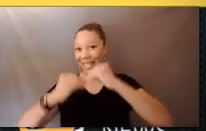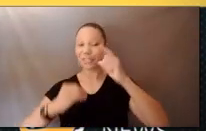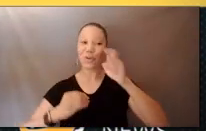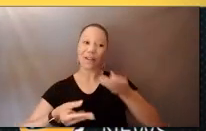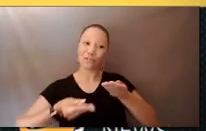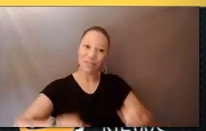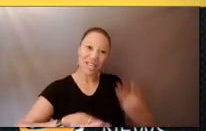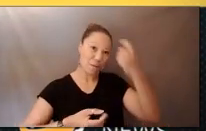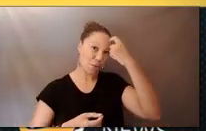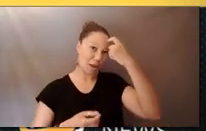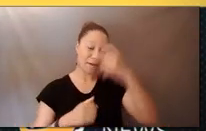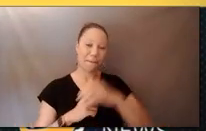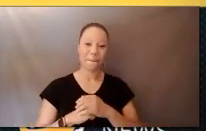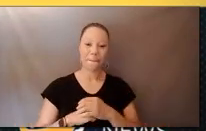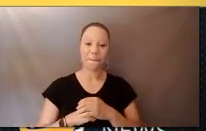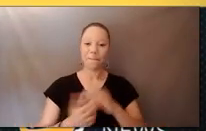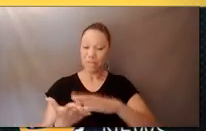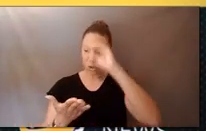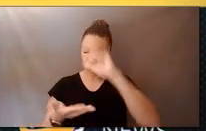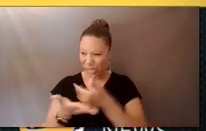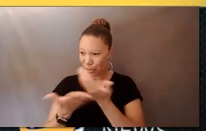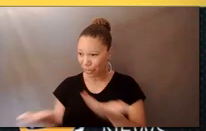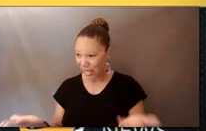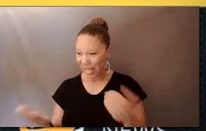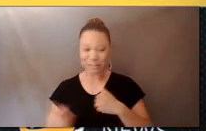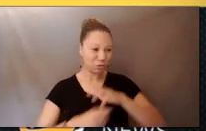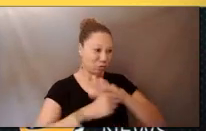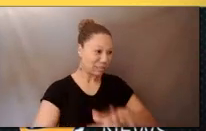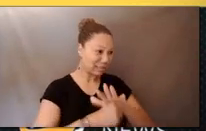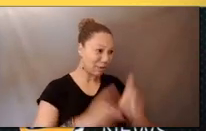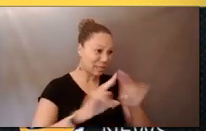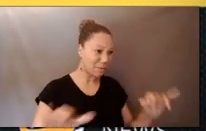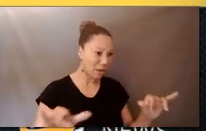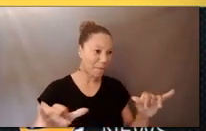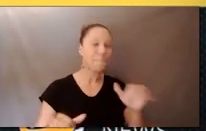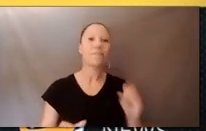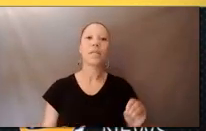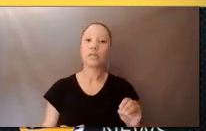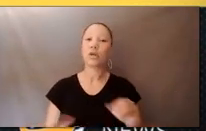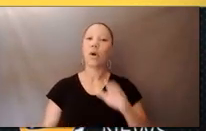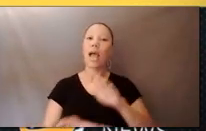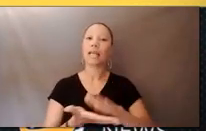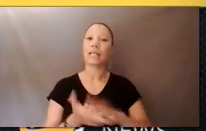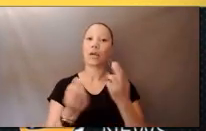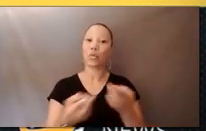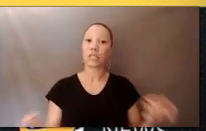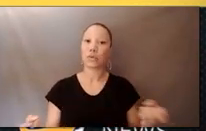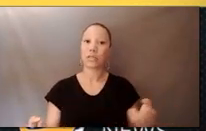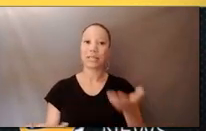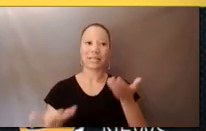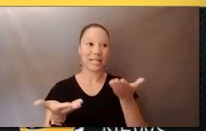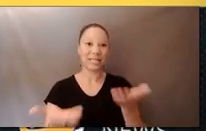you got to feed that brain. You're running into pain, you're stressed out at the same time. So part of your academic resource is right there on top of